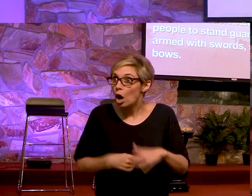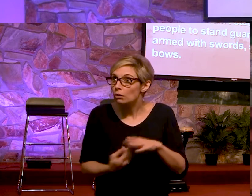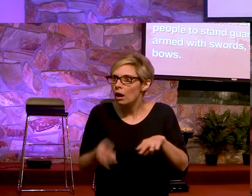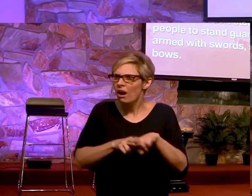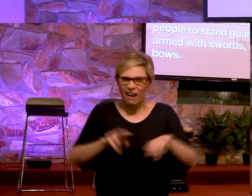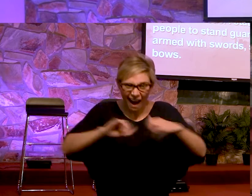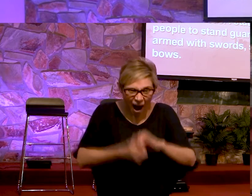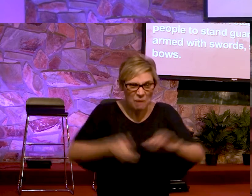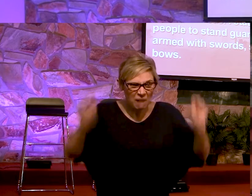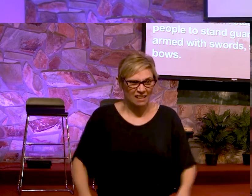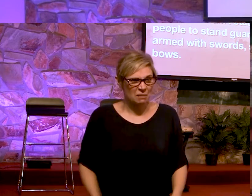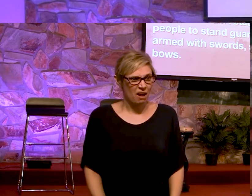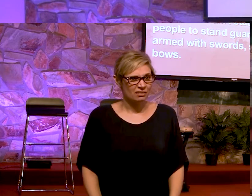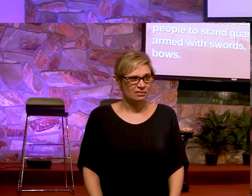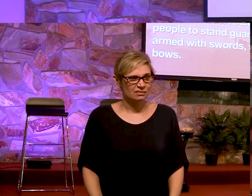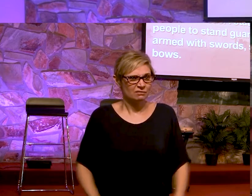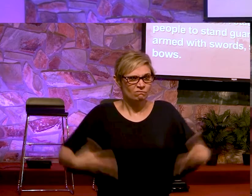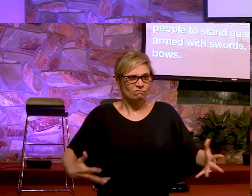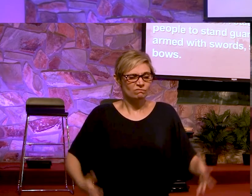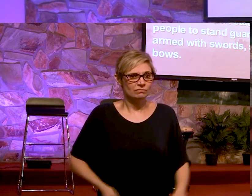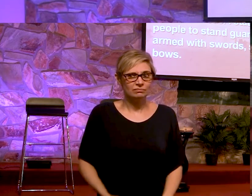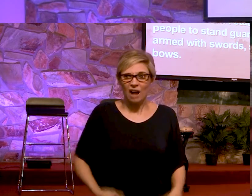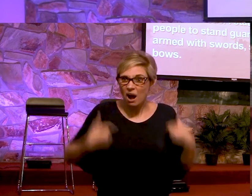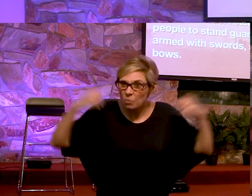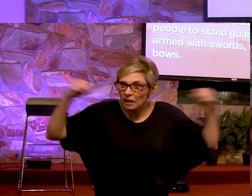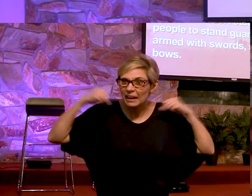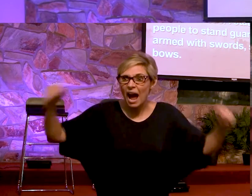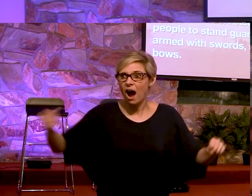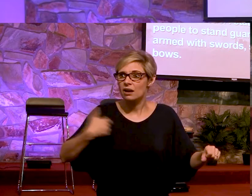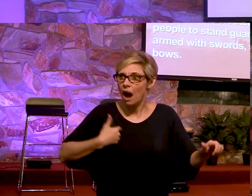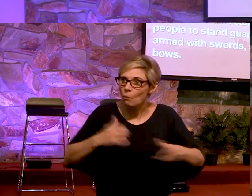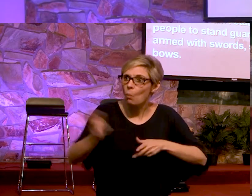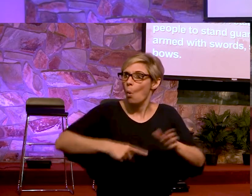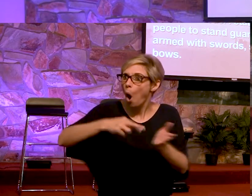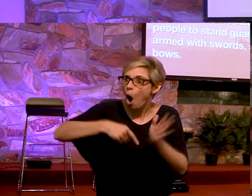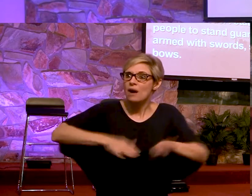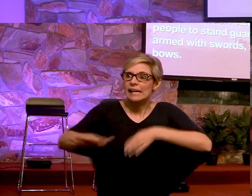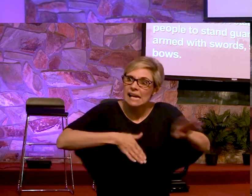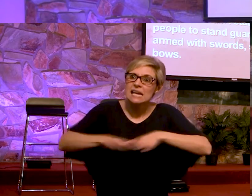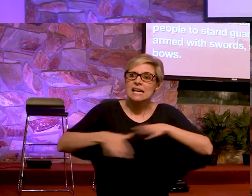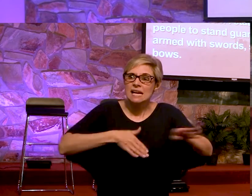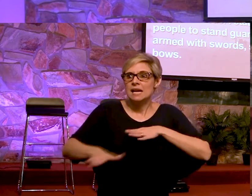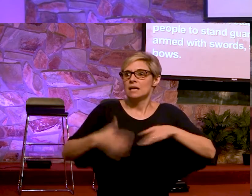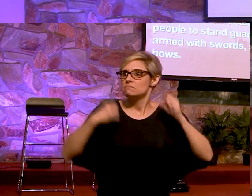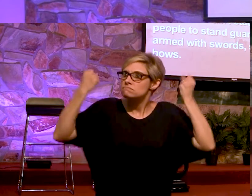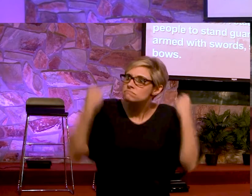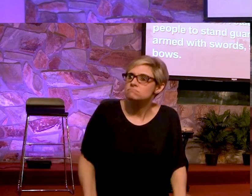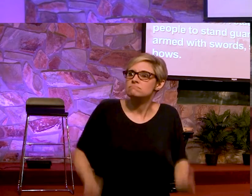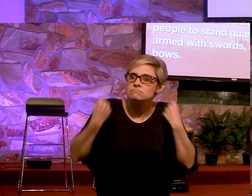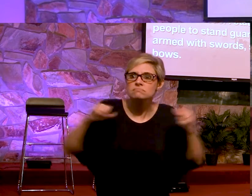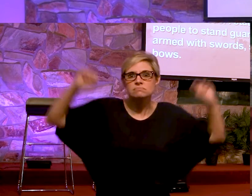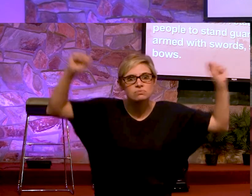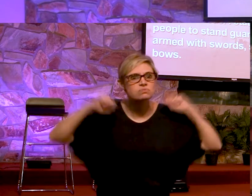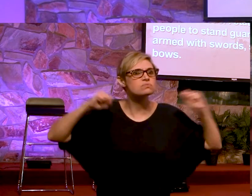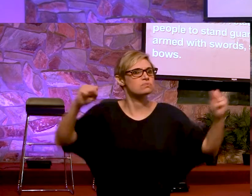how was that possible? I'm working out. I even went from just doing cardio to doing weight training, and